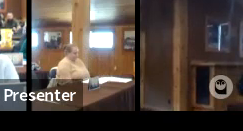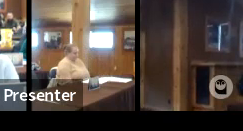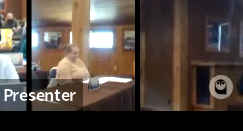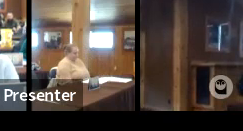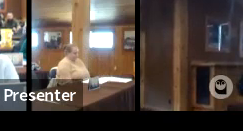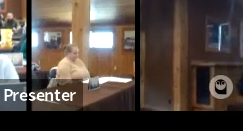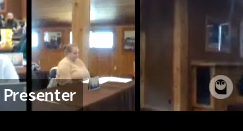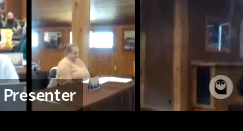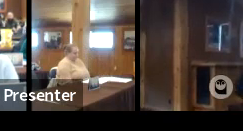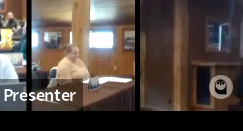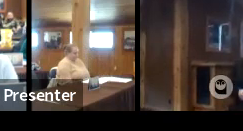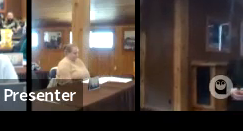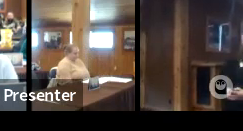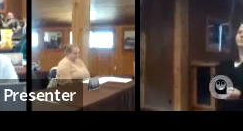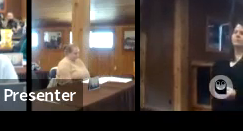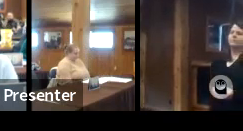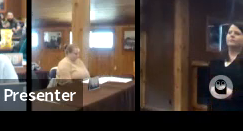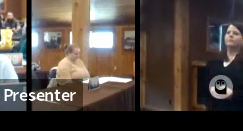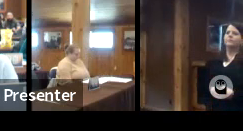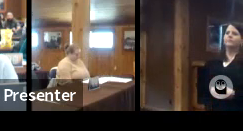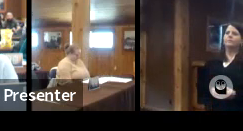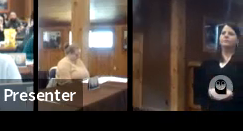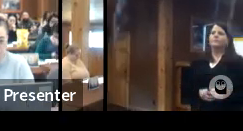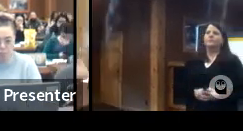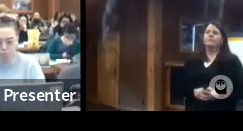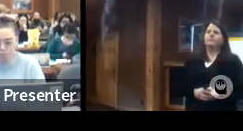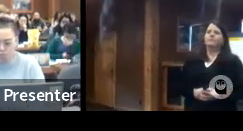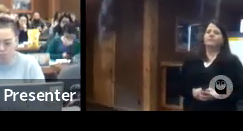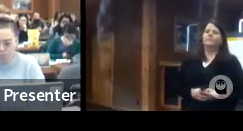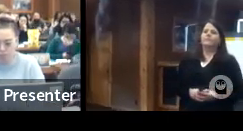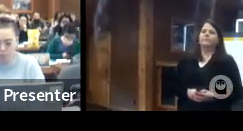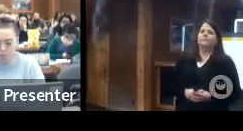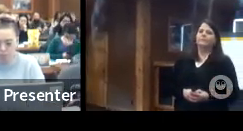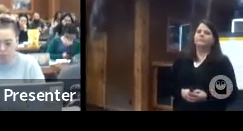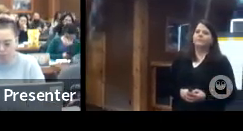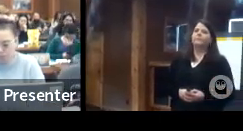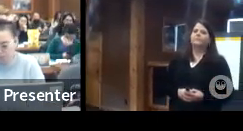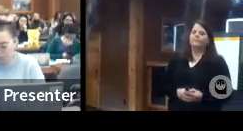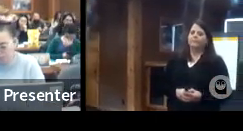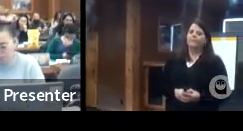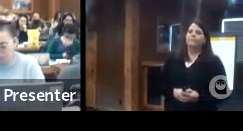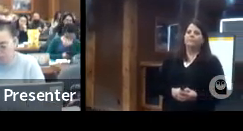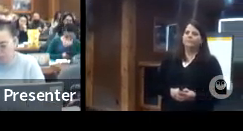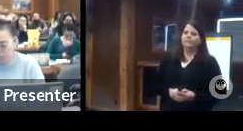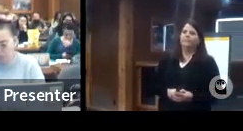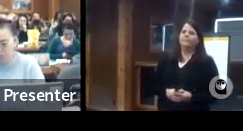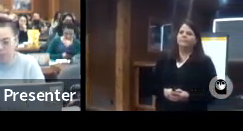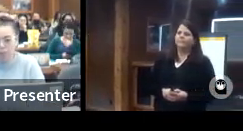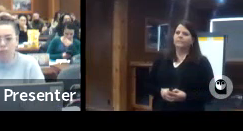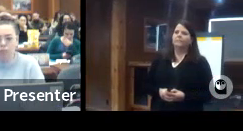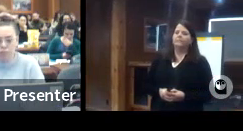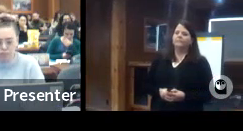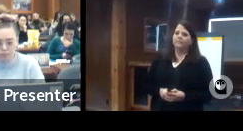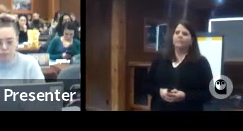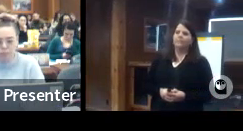want to make a connection for that. So that we can build that place where the big trial comes up and I have somebody that has done this multiple times already and is ready